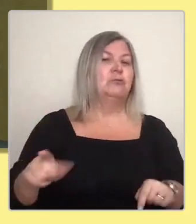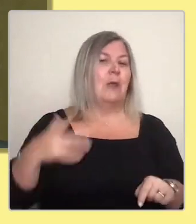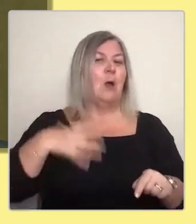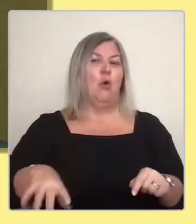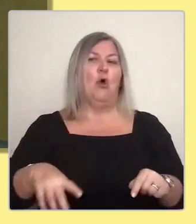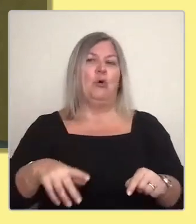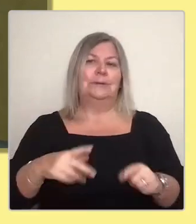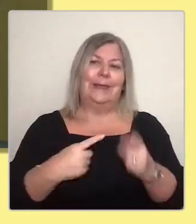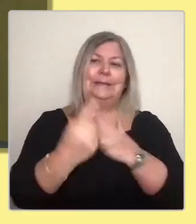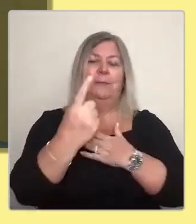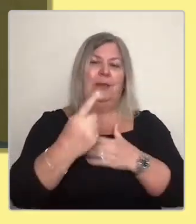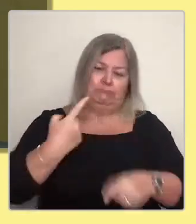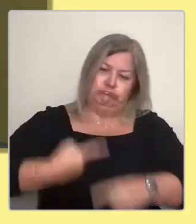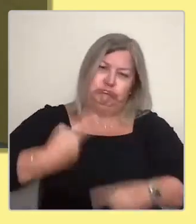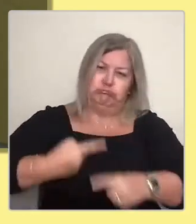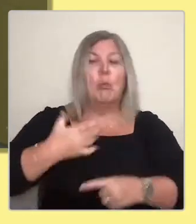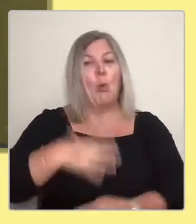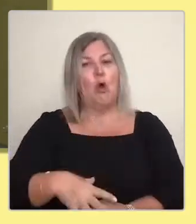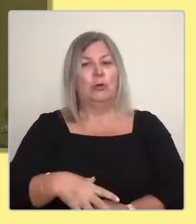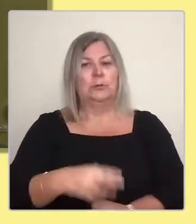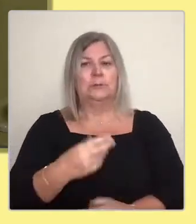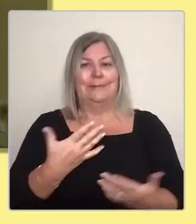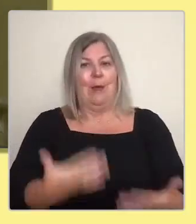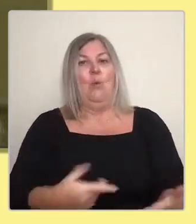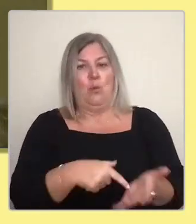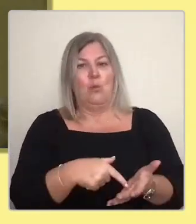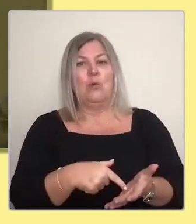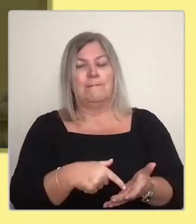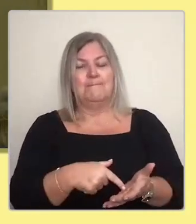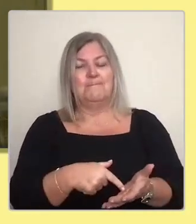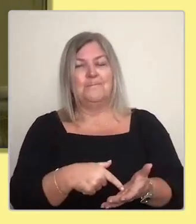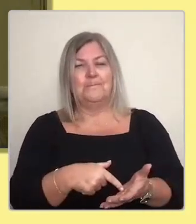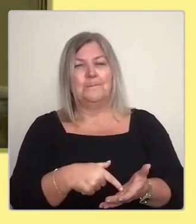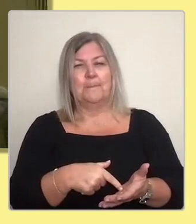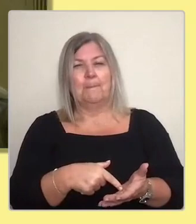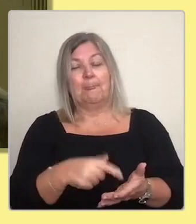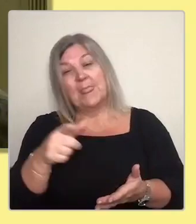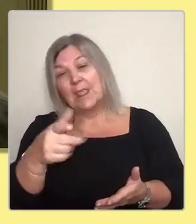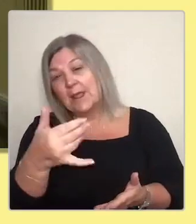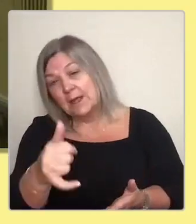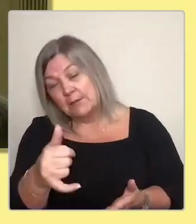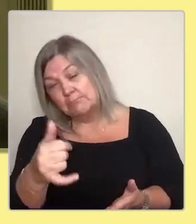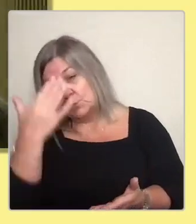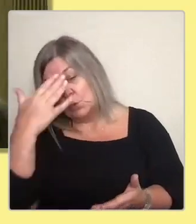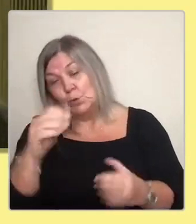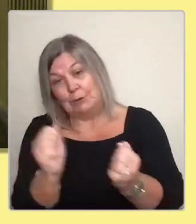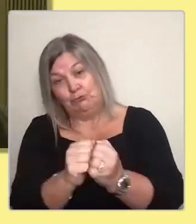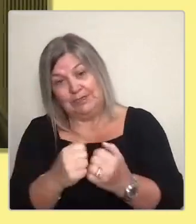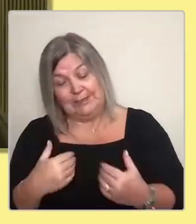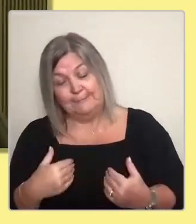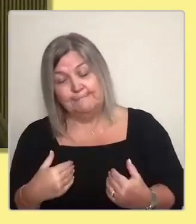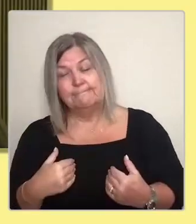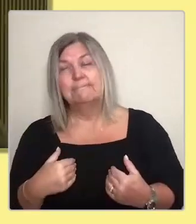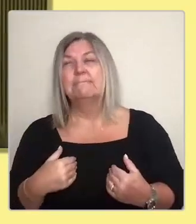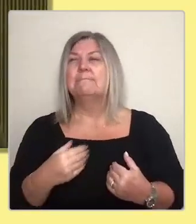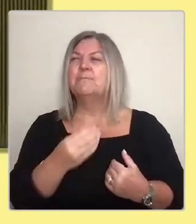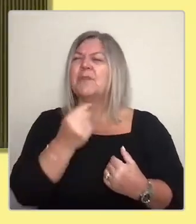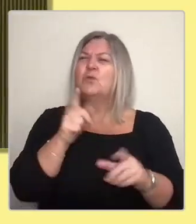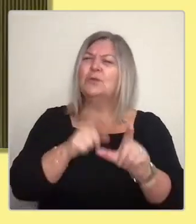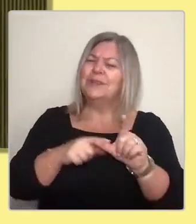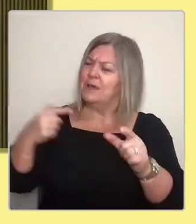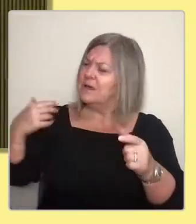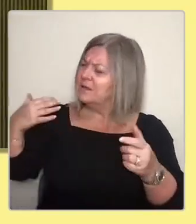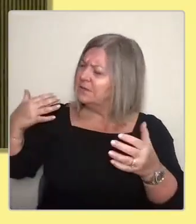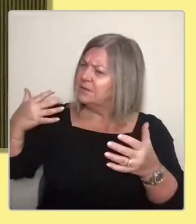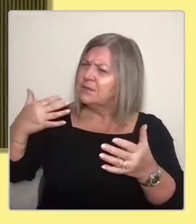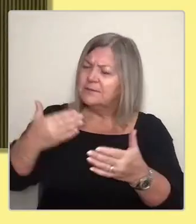And I think at the moment, for me, and I don't know if you agree with this, I feel like for the last few years, we, in terms of